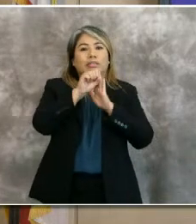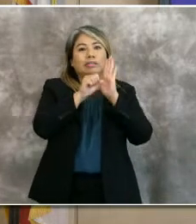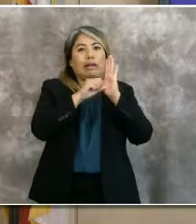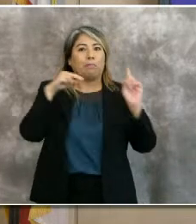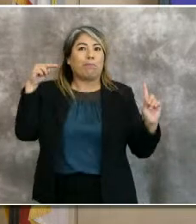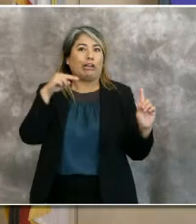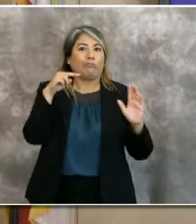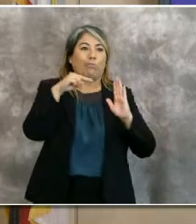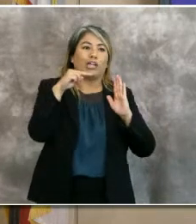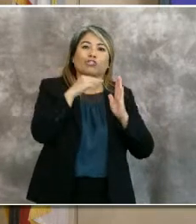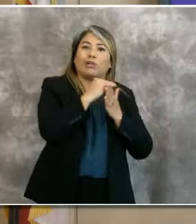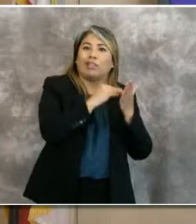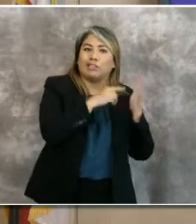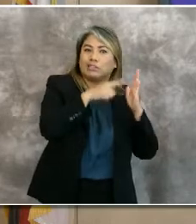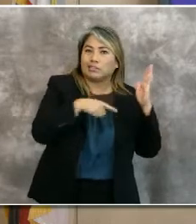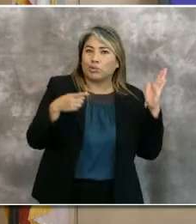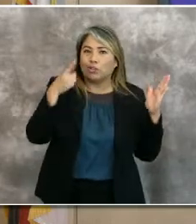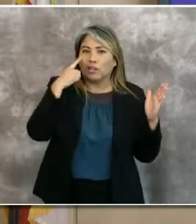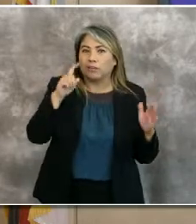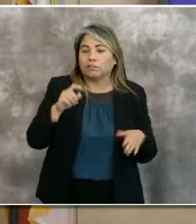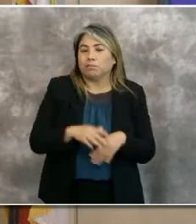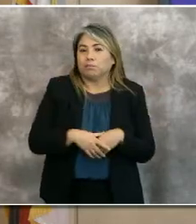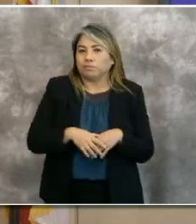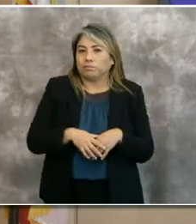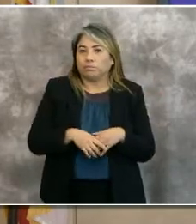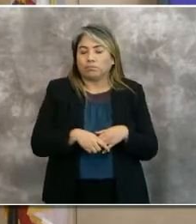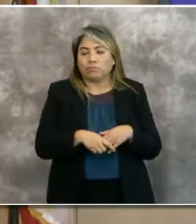Okay, Dr. Wooten will respond.